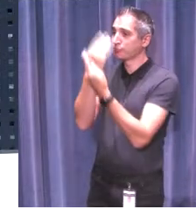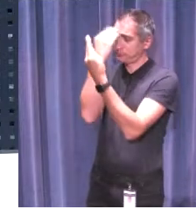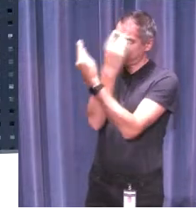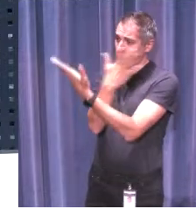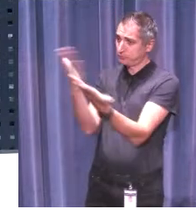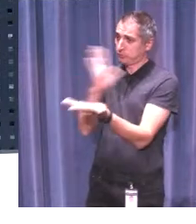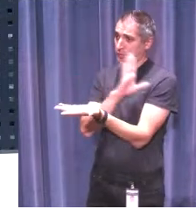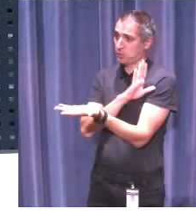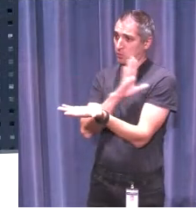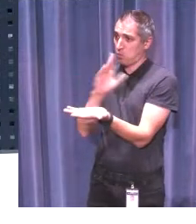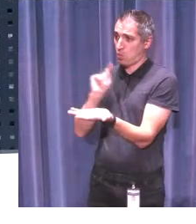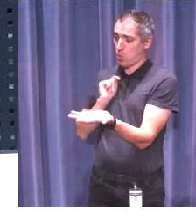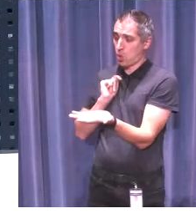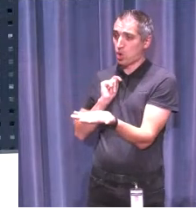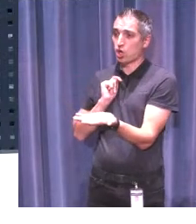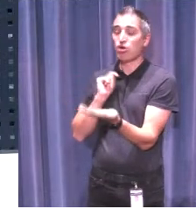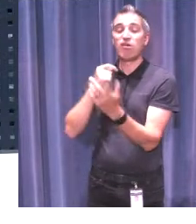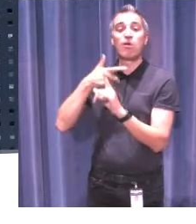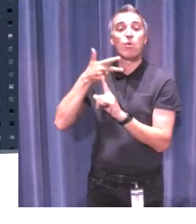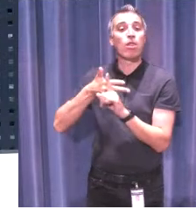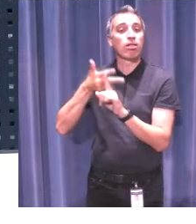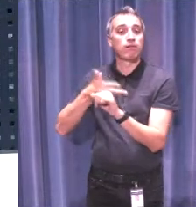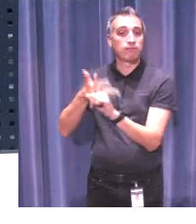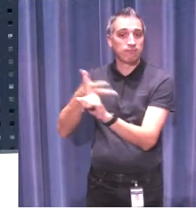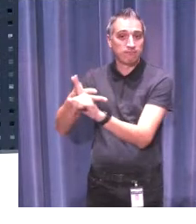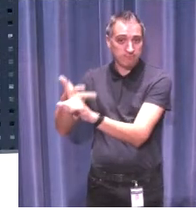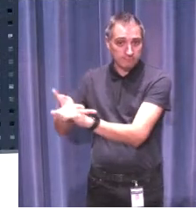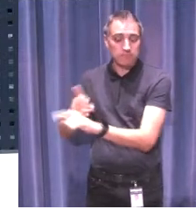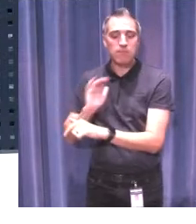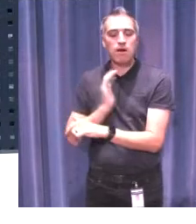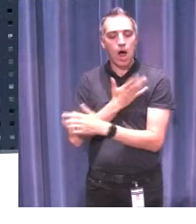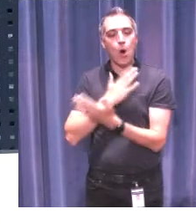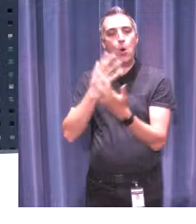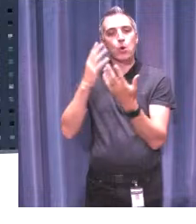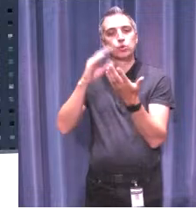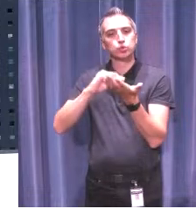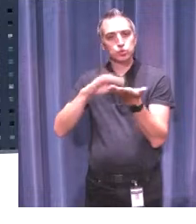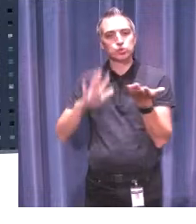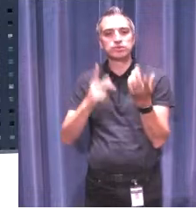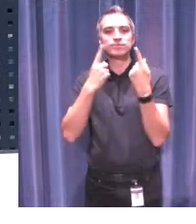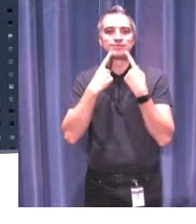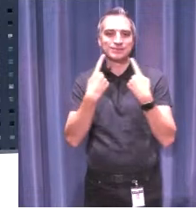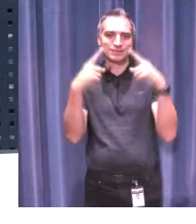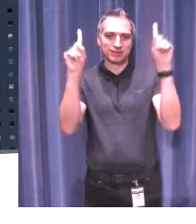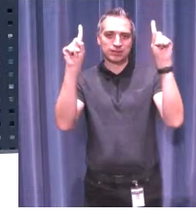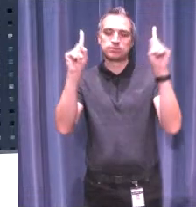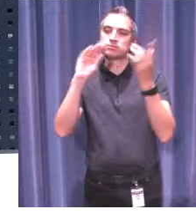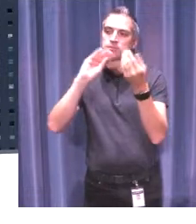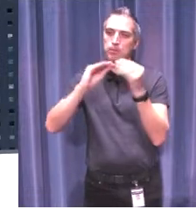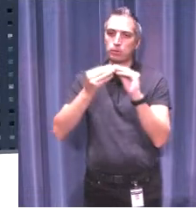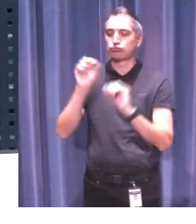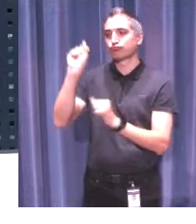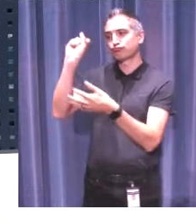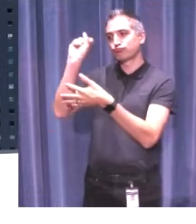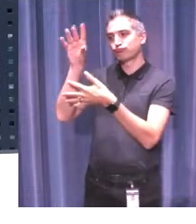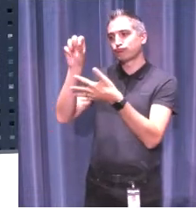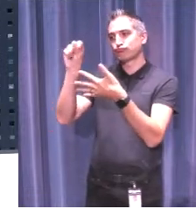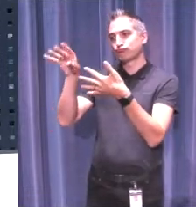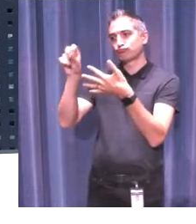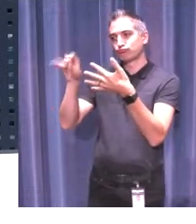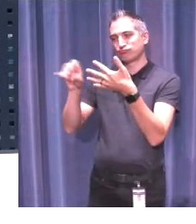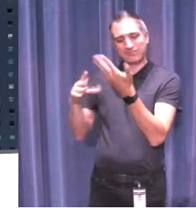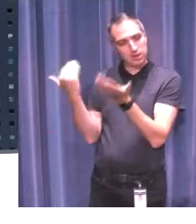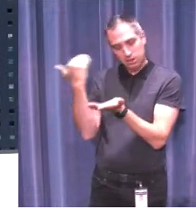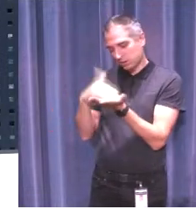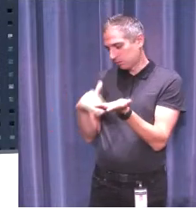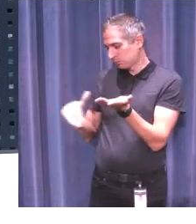we reported to the board quarterly our student success numbers, all of them, over and over